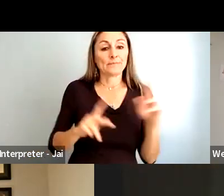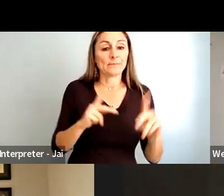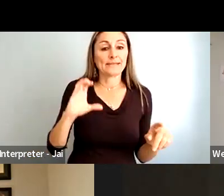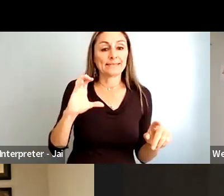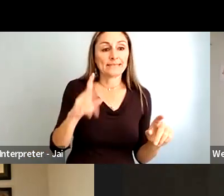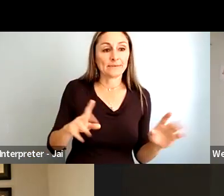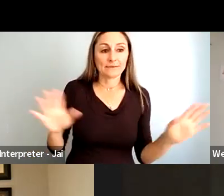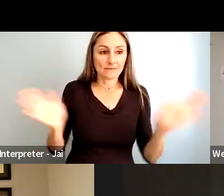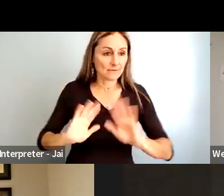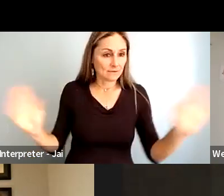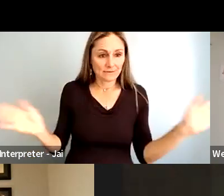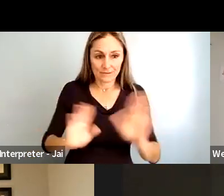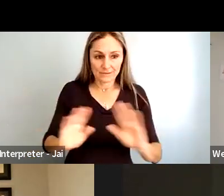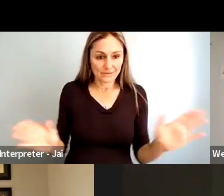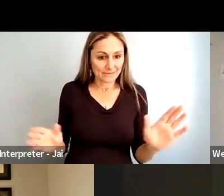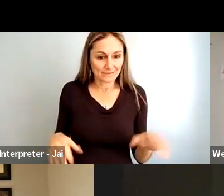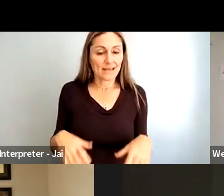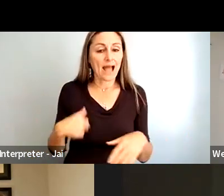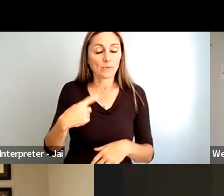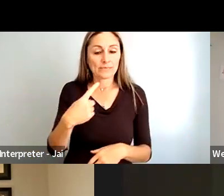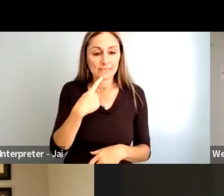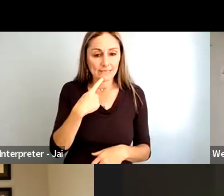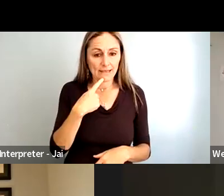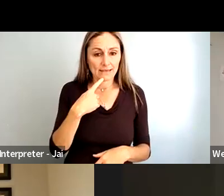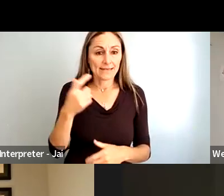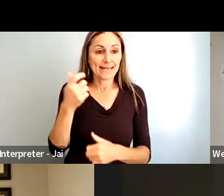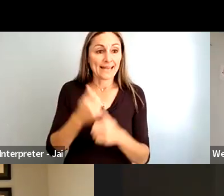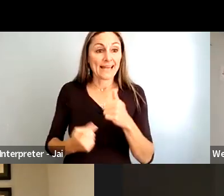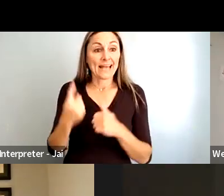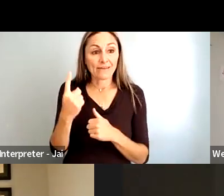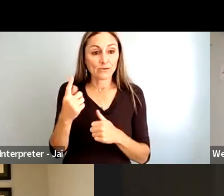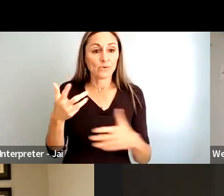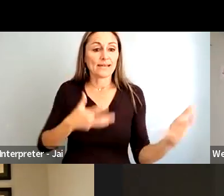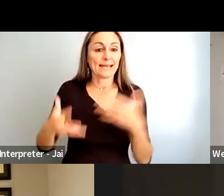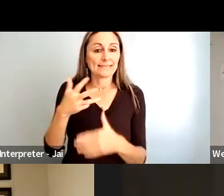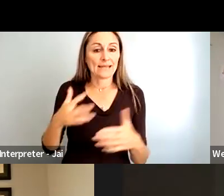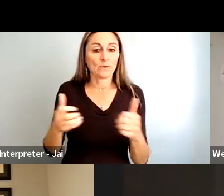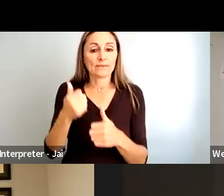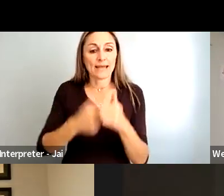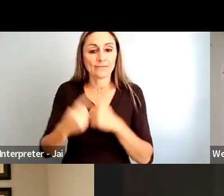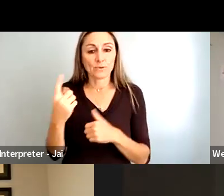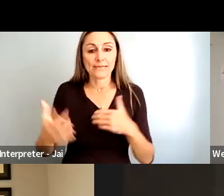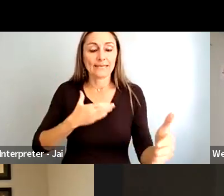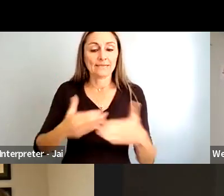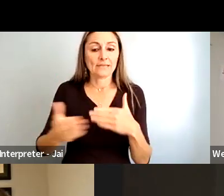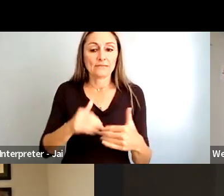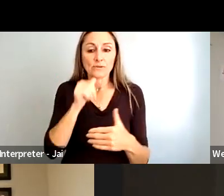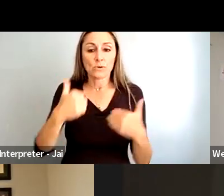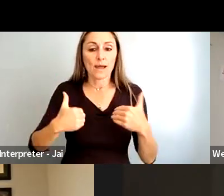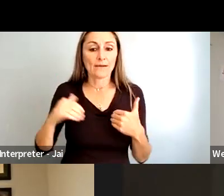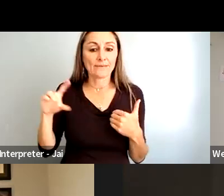do it that way. Right. I would just say everyone hangs out with everyone, even if you don't have a